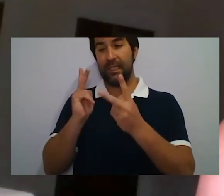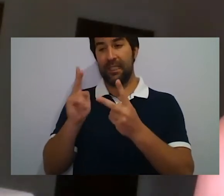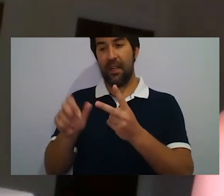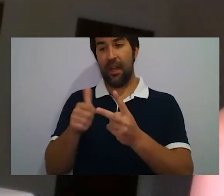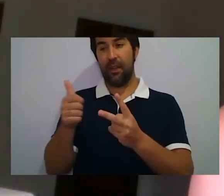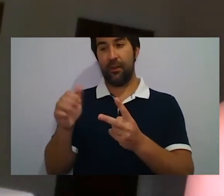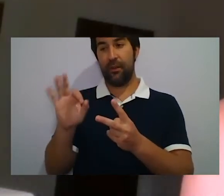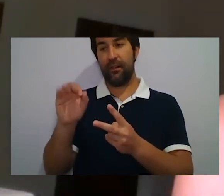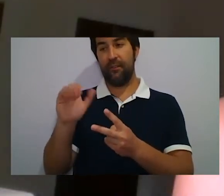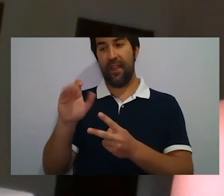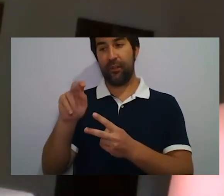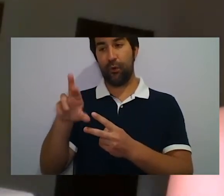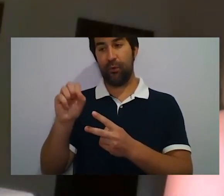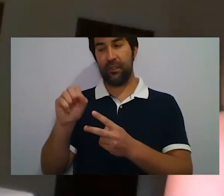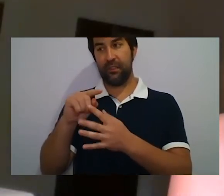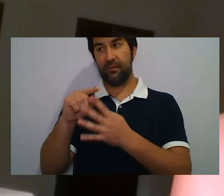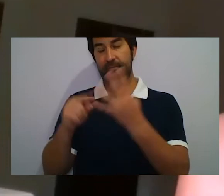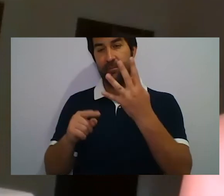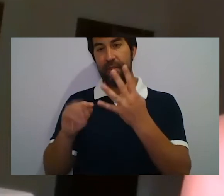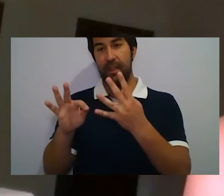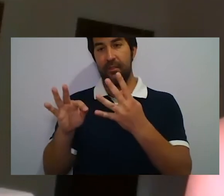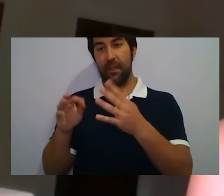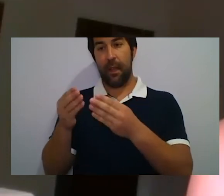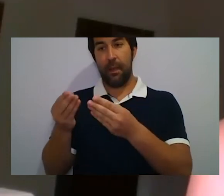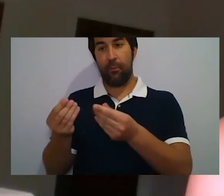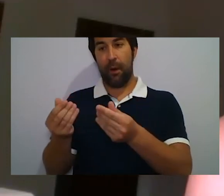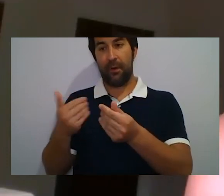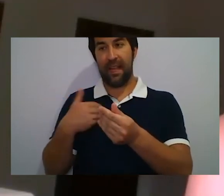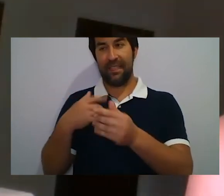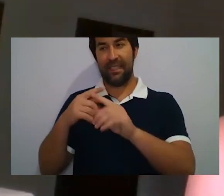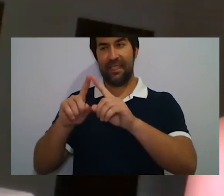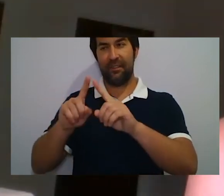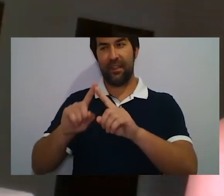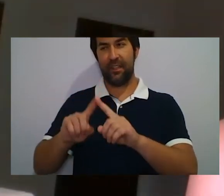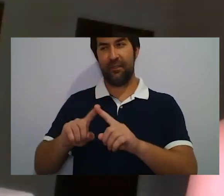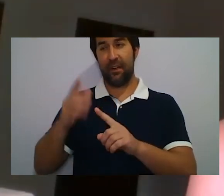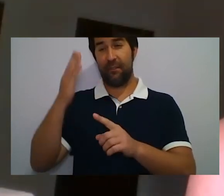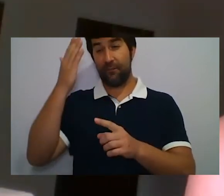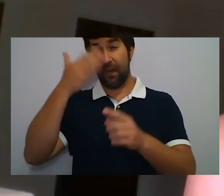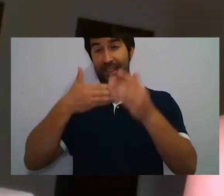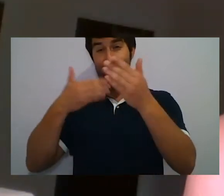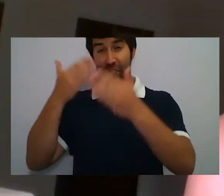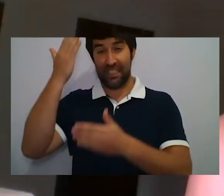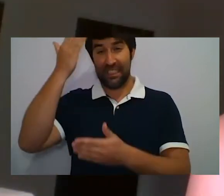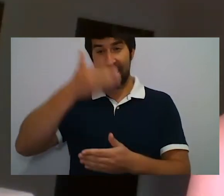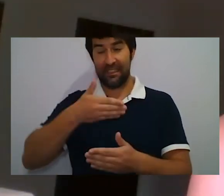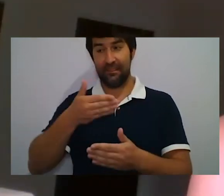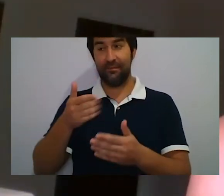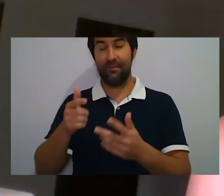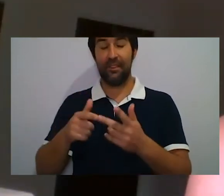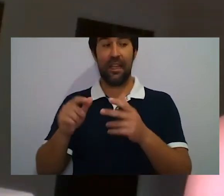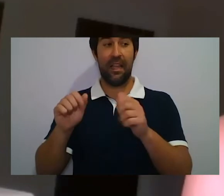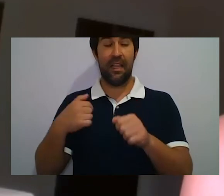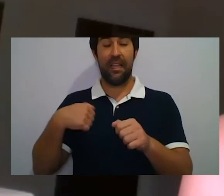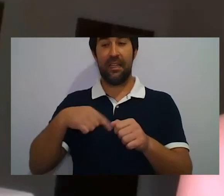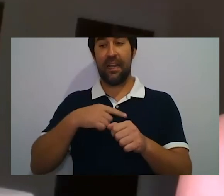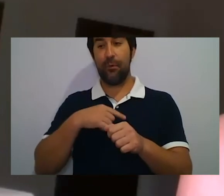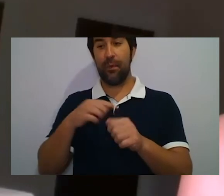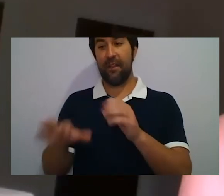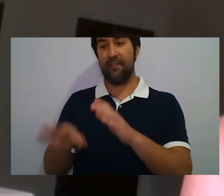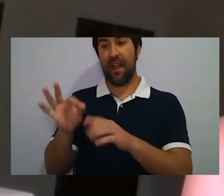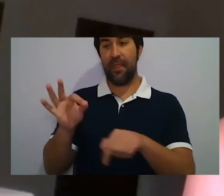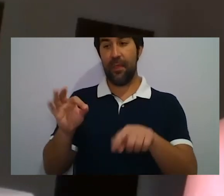flood control projects are about 5 years. Just for the level of coordination that's necessary, a lengthy design process,